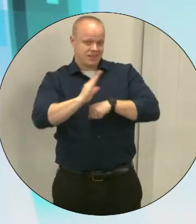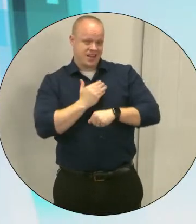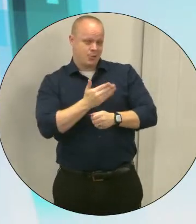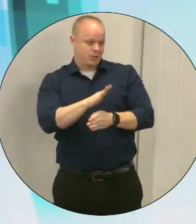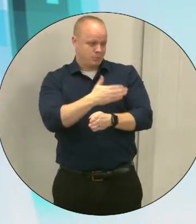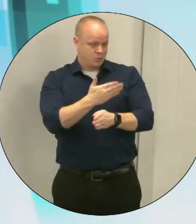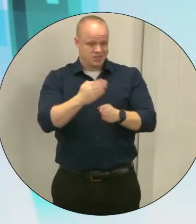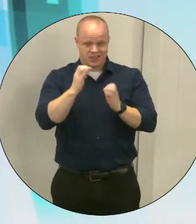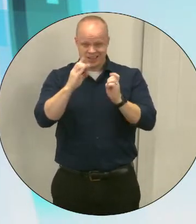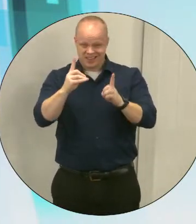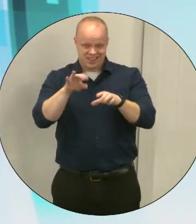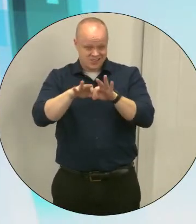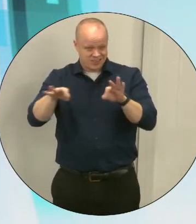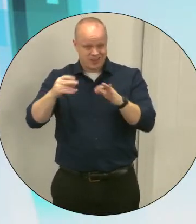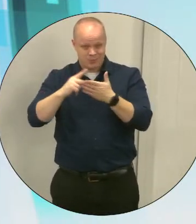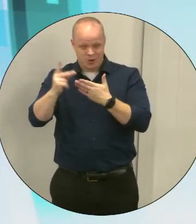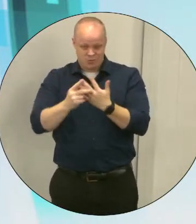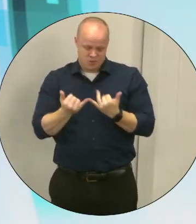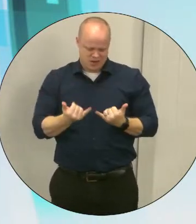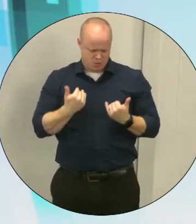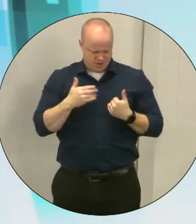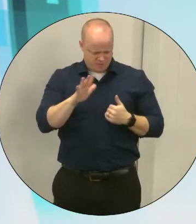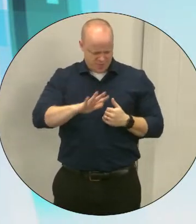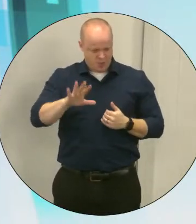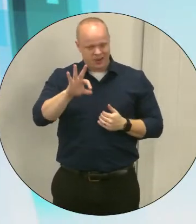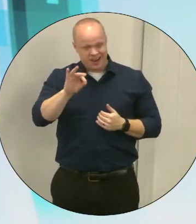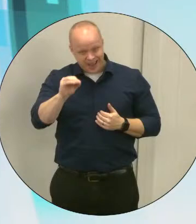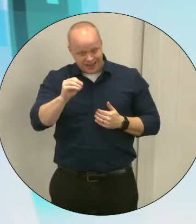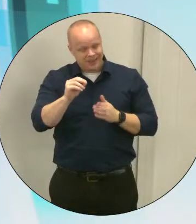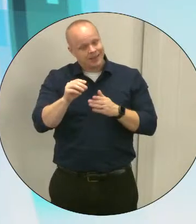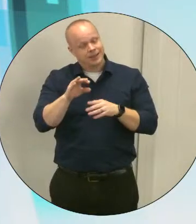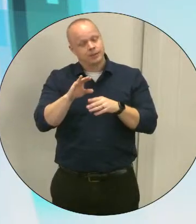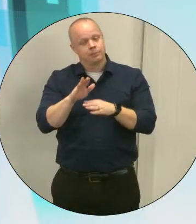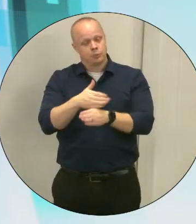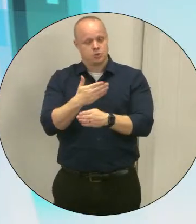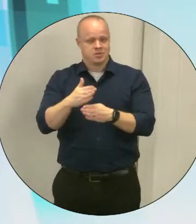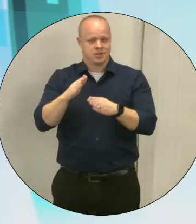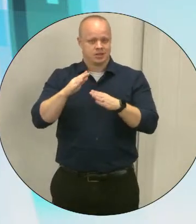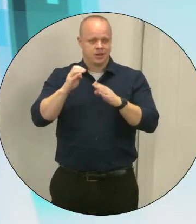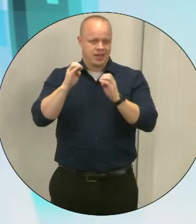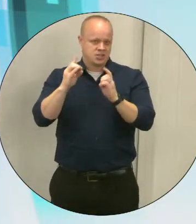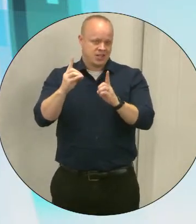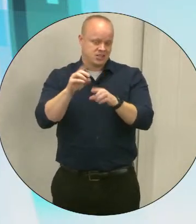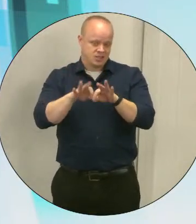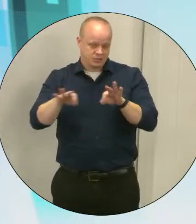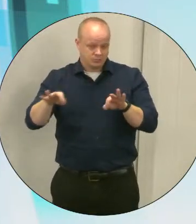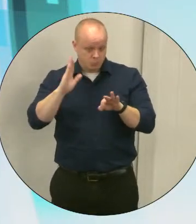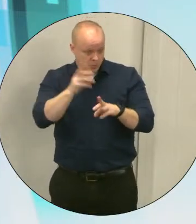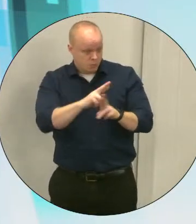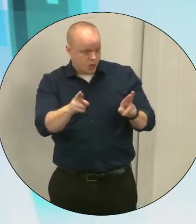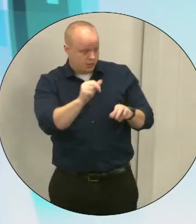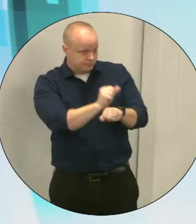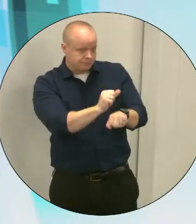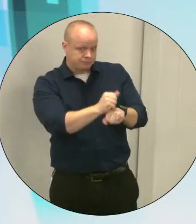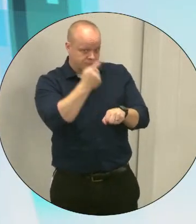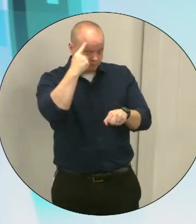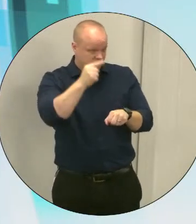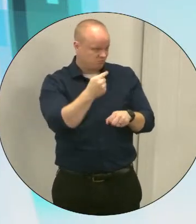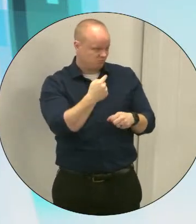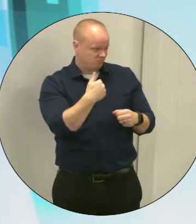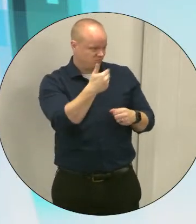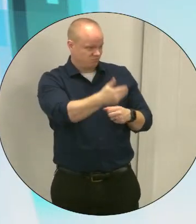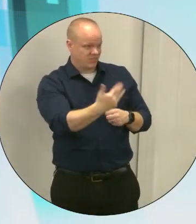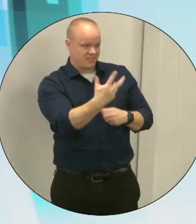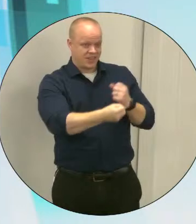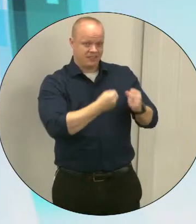program. Currently, we have about 90 music education degree-seeking students who will be ready for employment within the next 5 years.